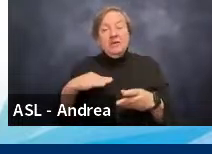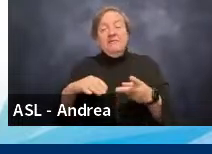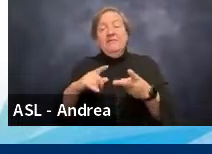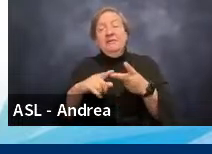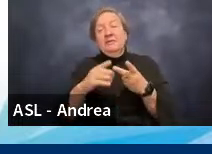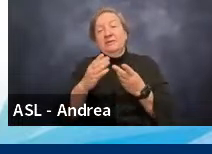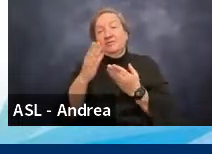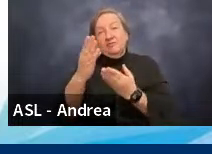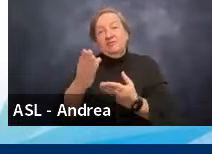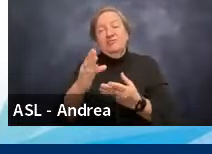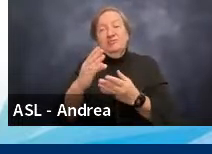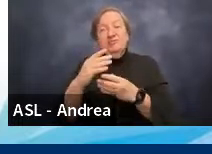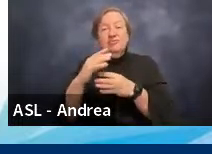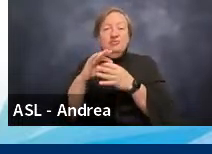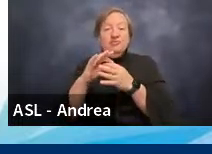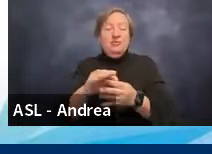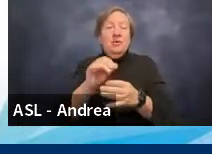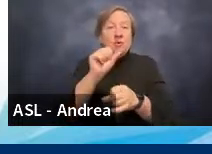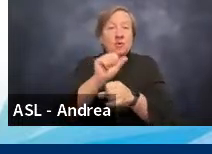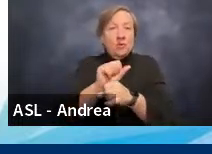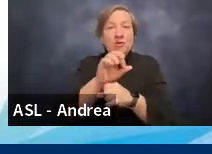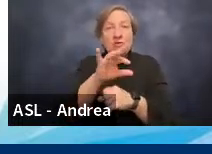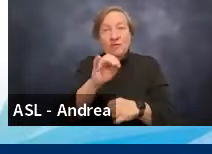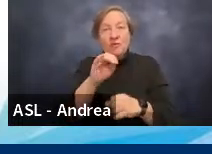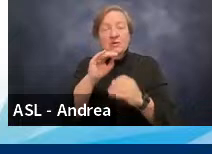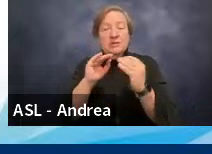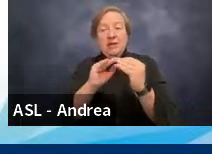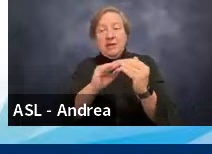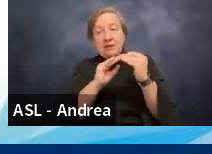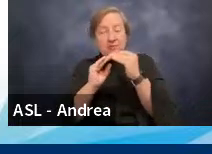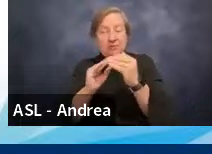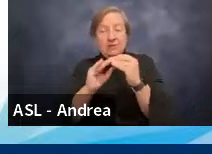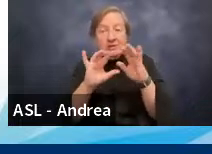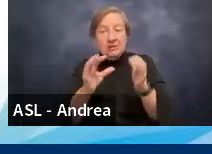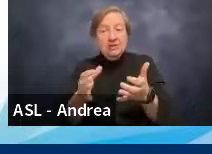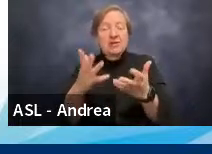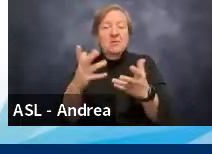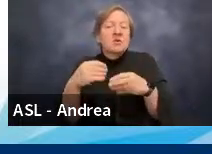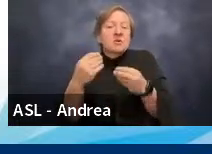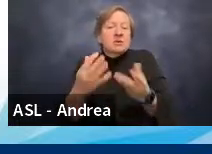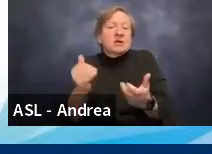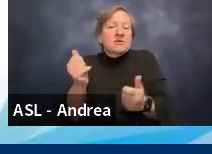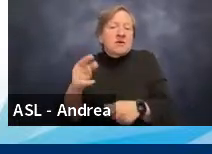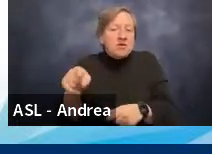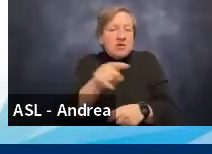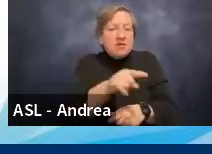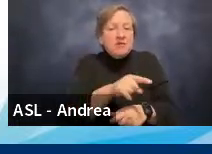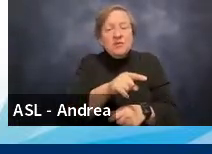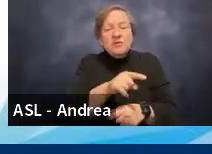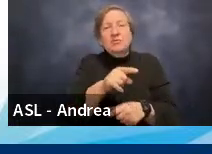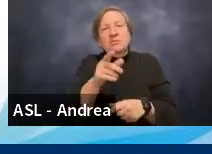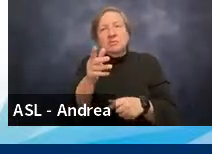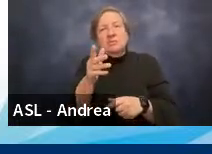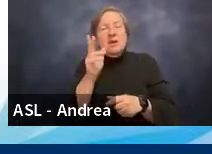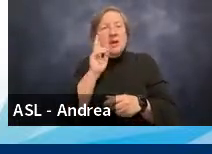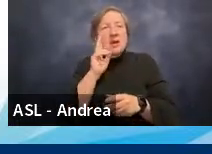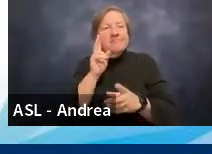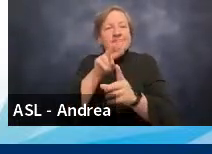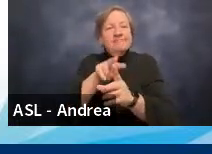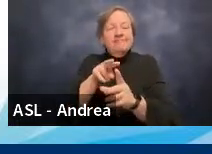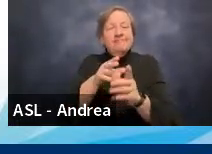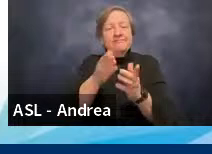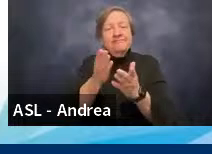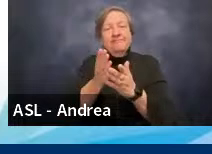recommendations around the workforce equity category. We wanted to give all of you really a preview and